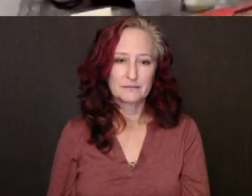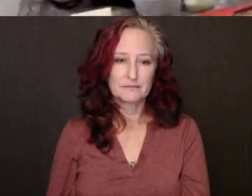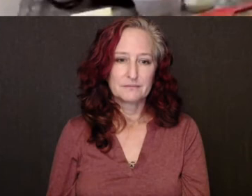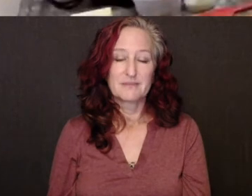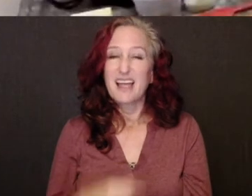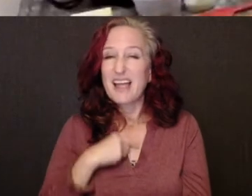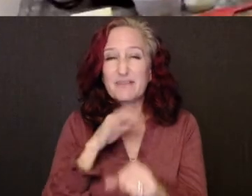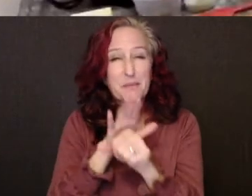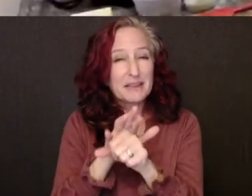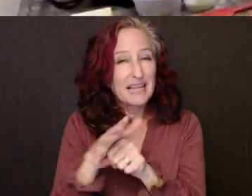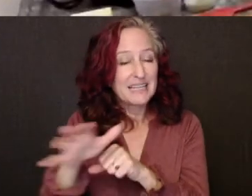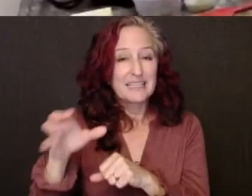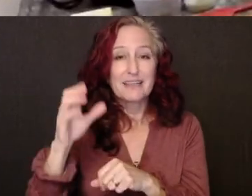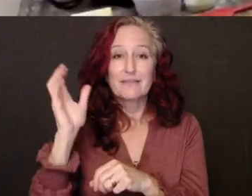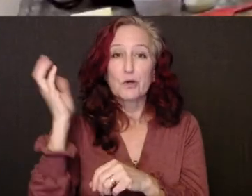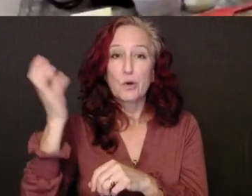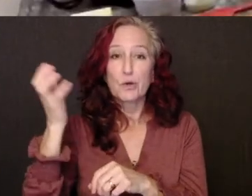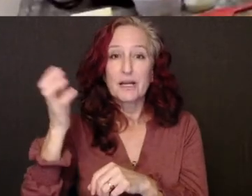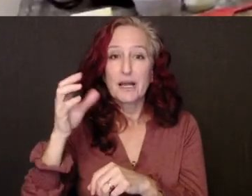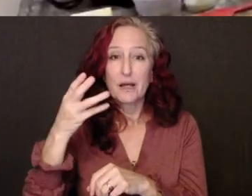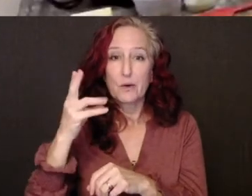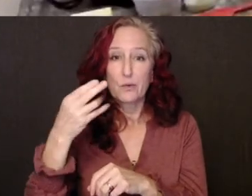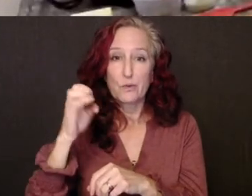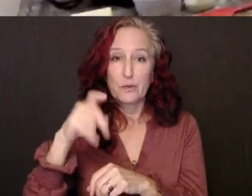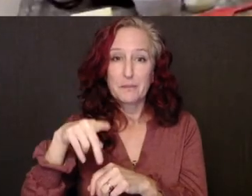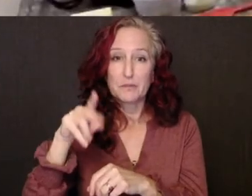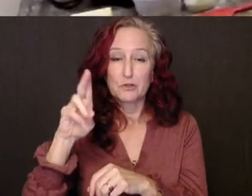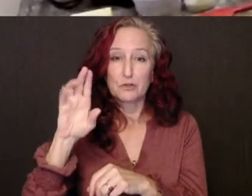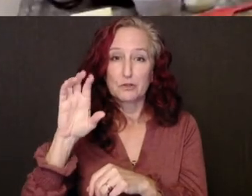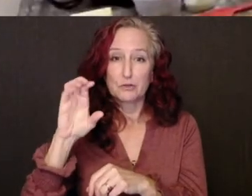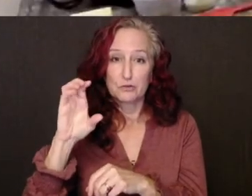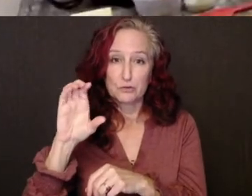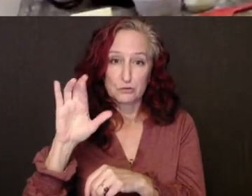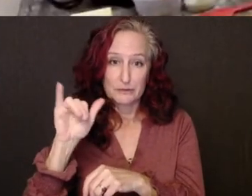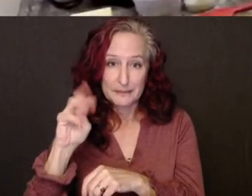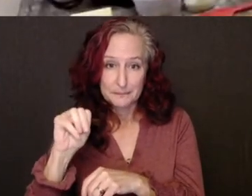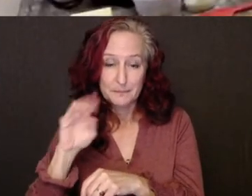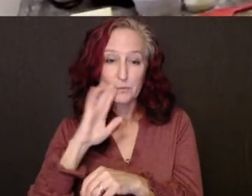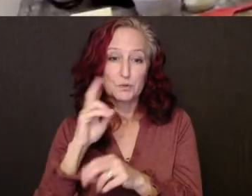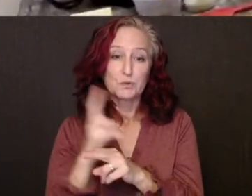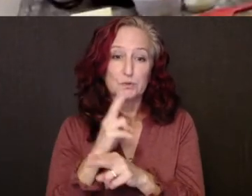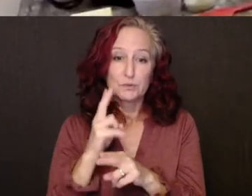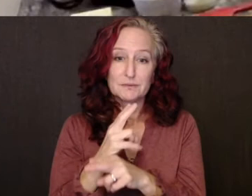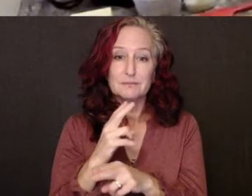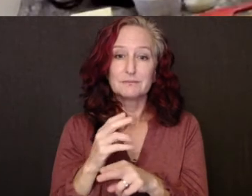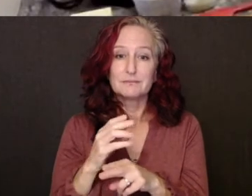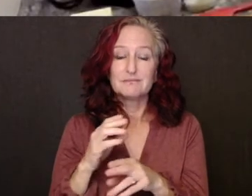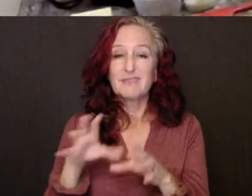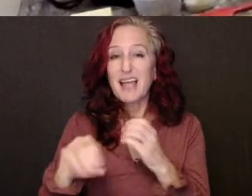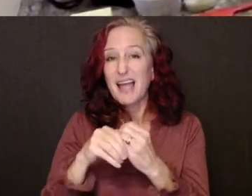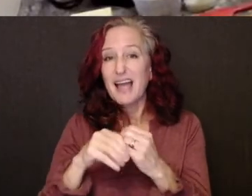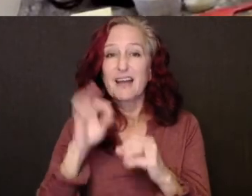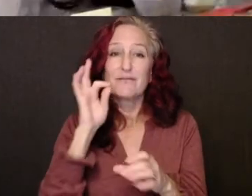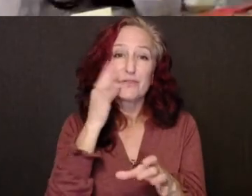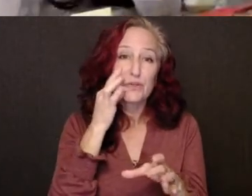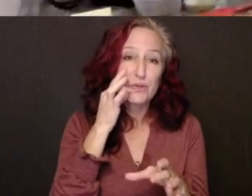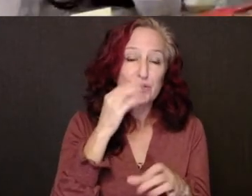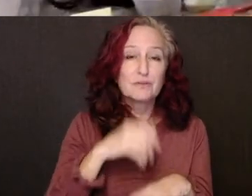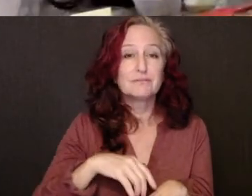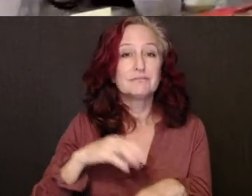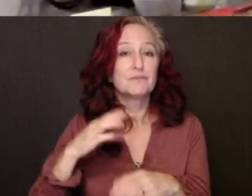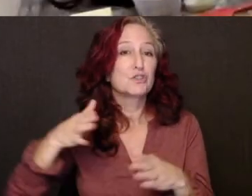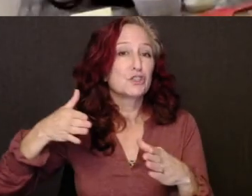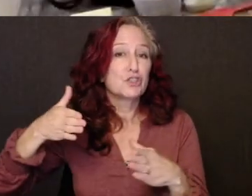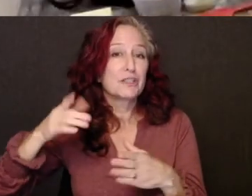has the rest of the bits. What you can do with these little bits is you can make your own cake jar. So I